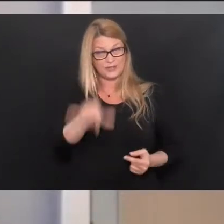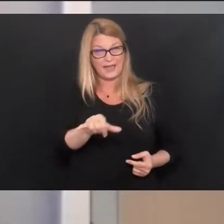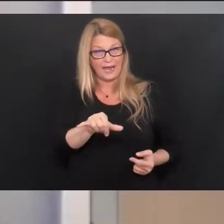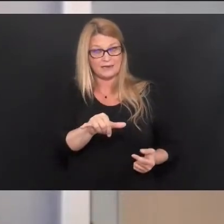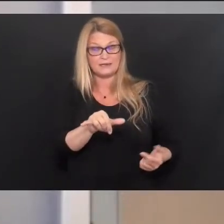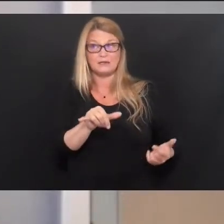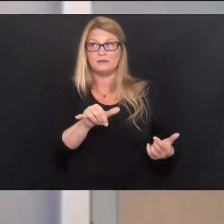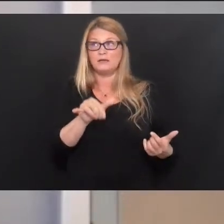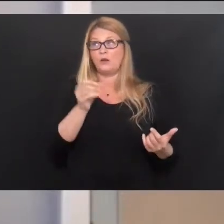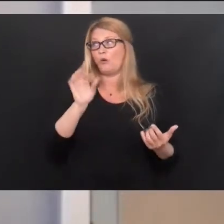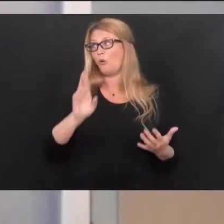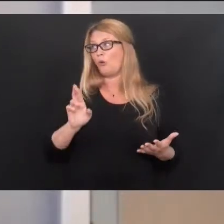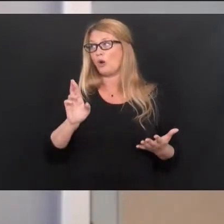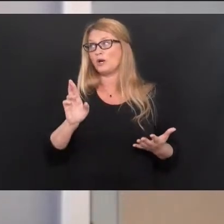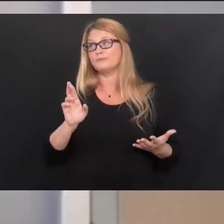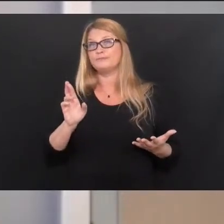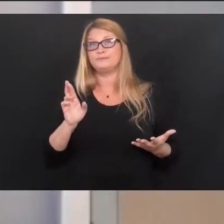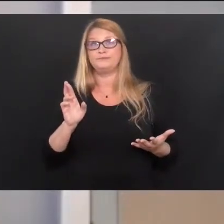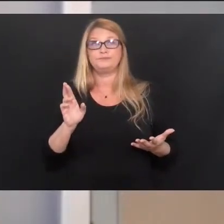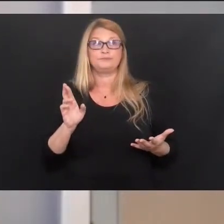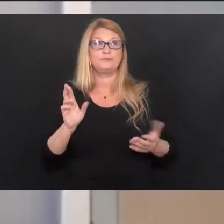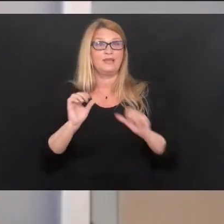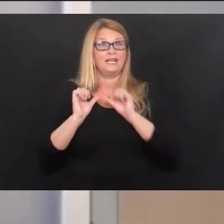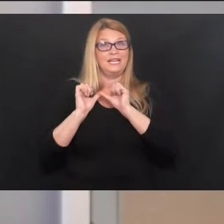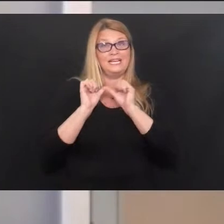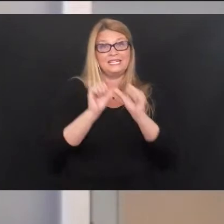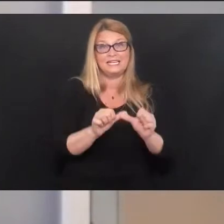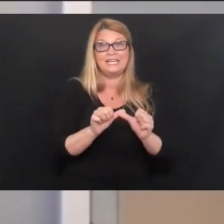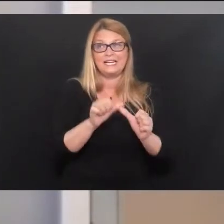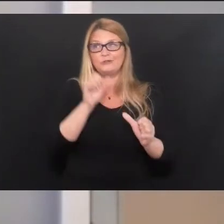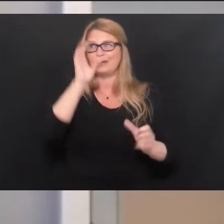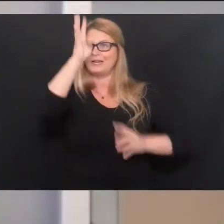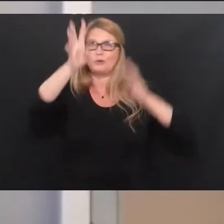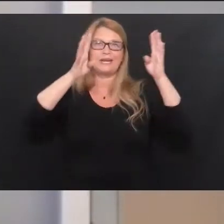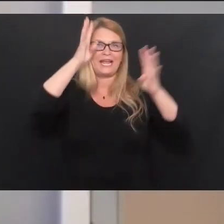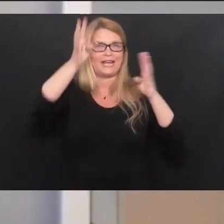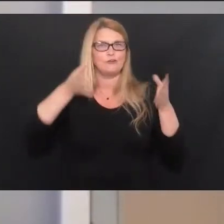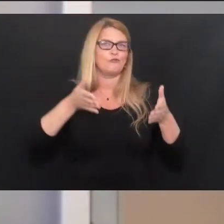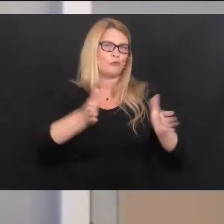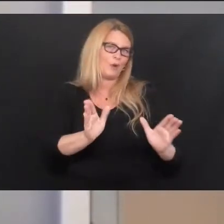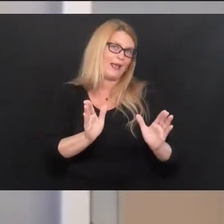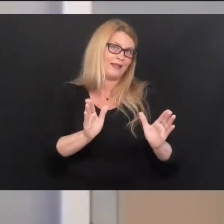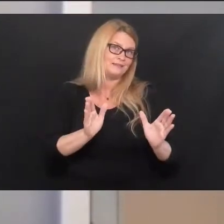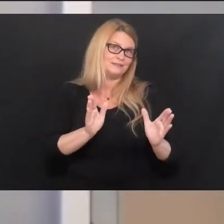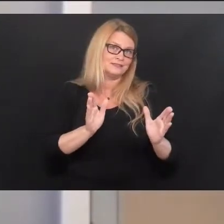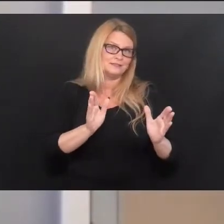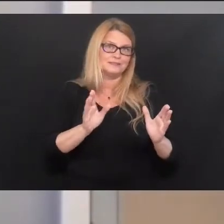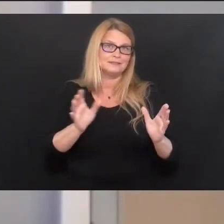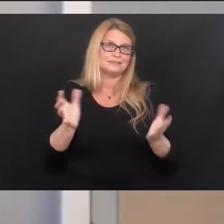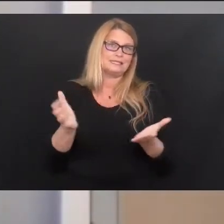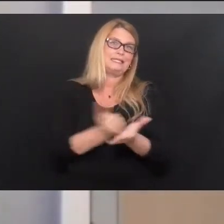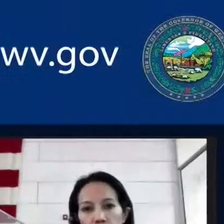it you're going to continue to look for creative ways that you've been successful with thus far?